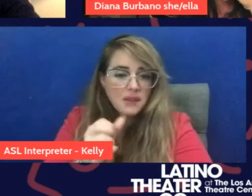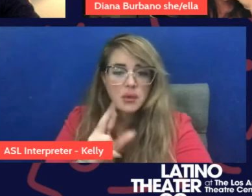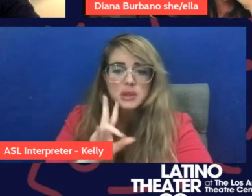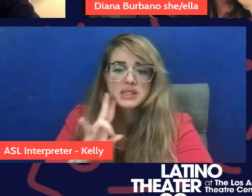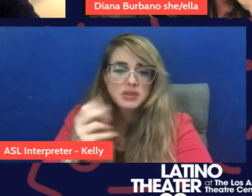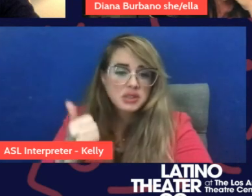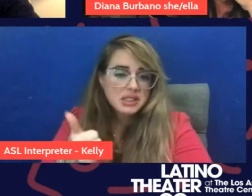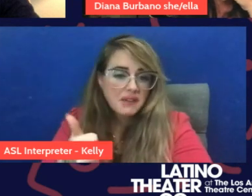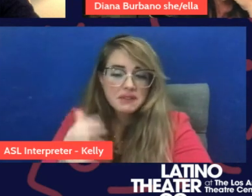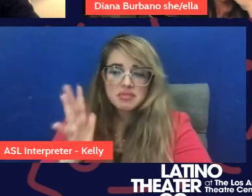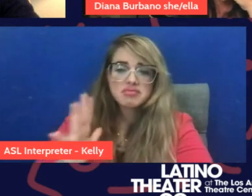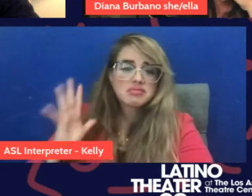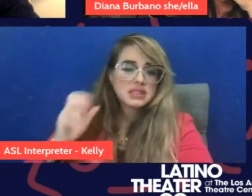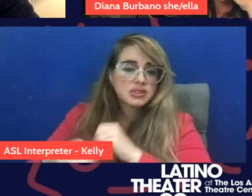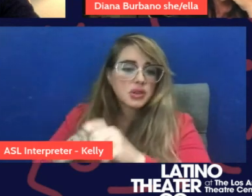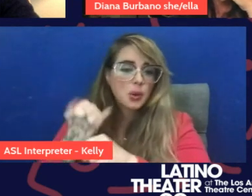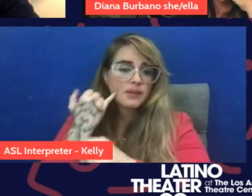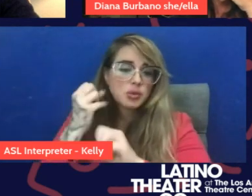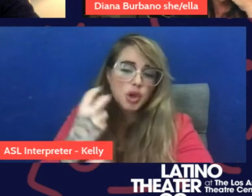self, like what would you say?